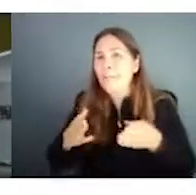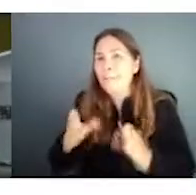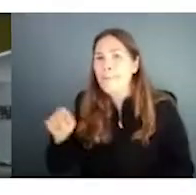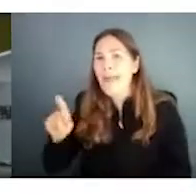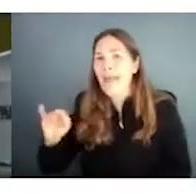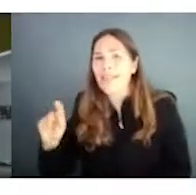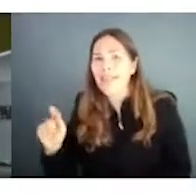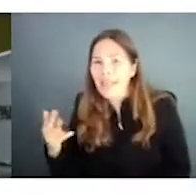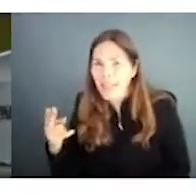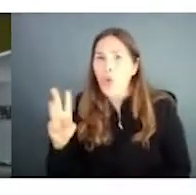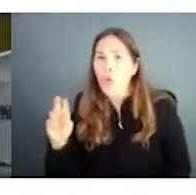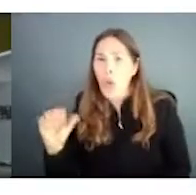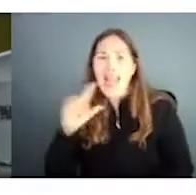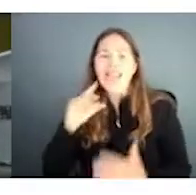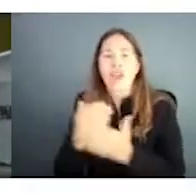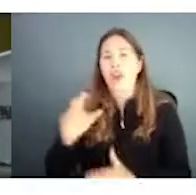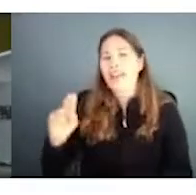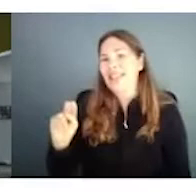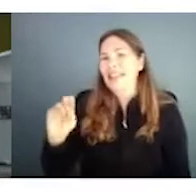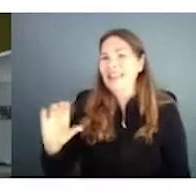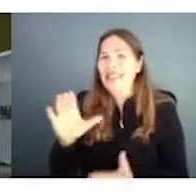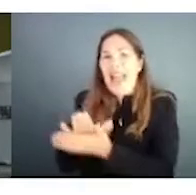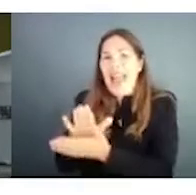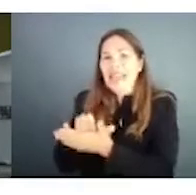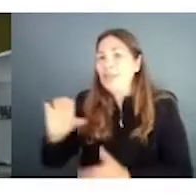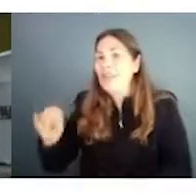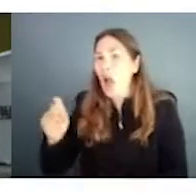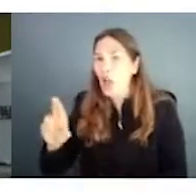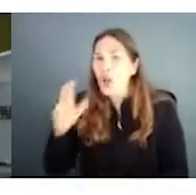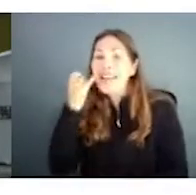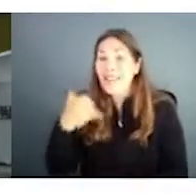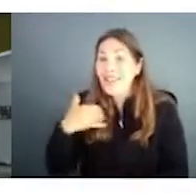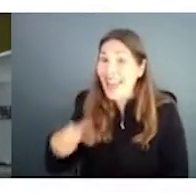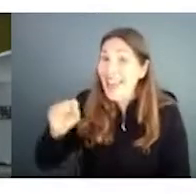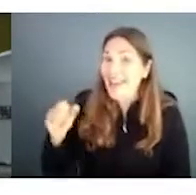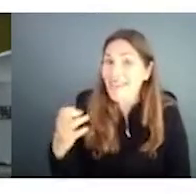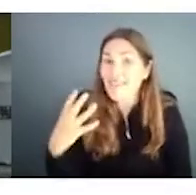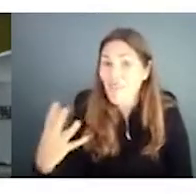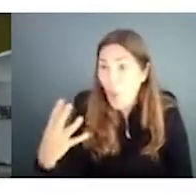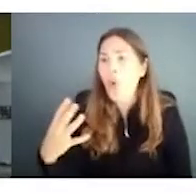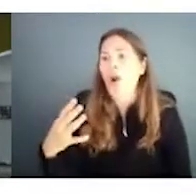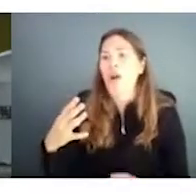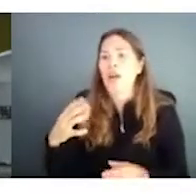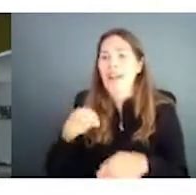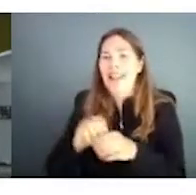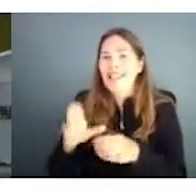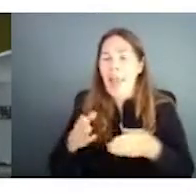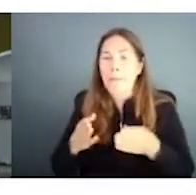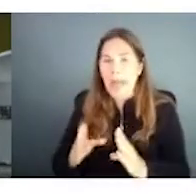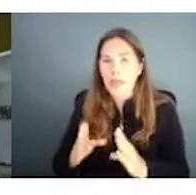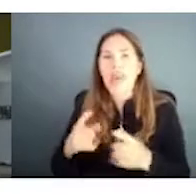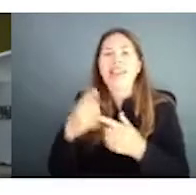then there's this newer thing called the NC Academic Scholar, whereas if you take 4 electives in the pathway, and then there are some